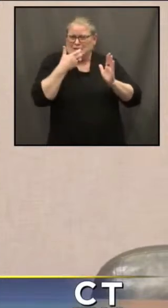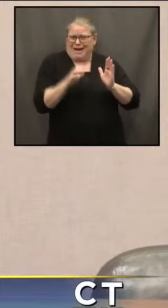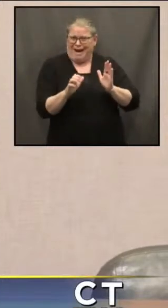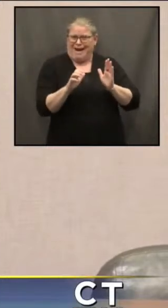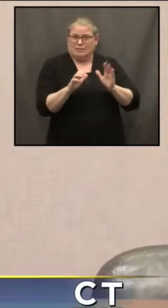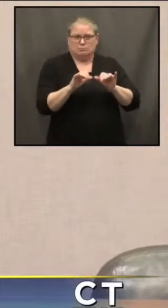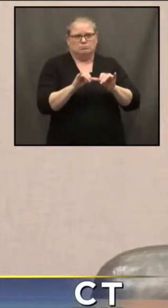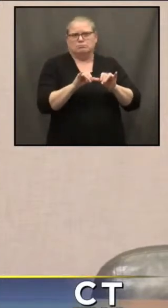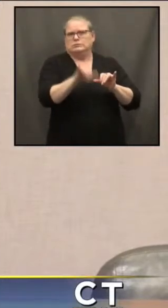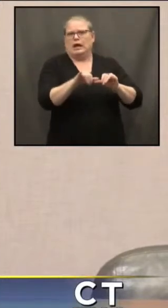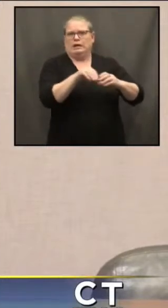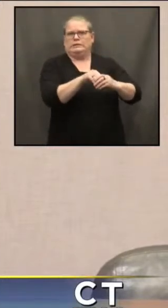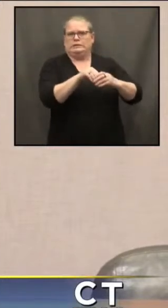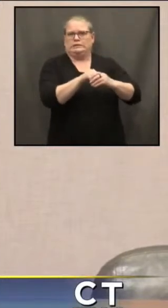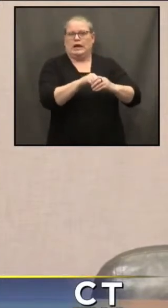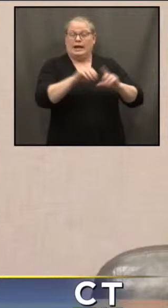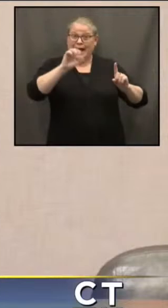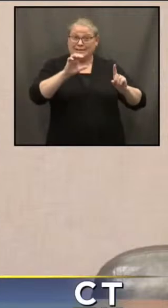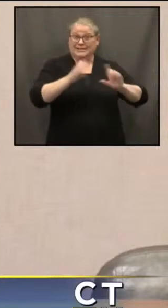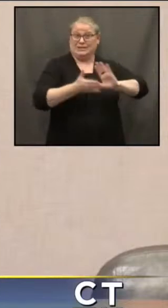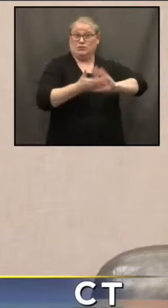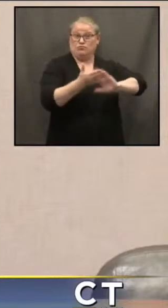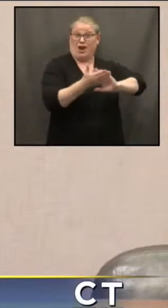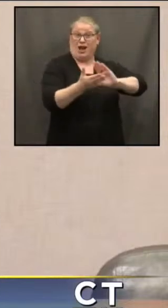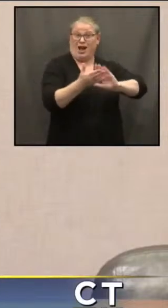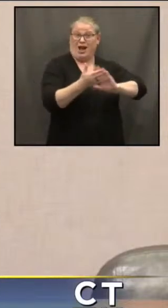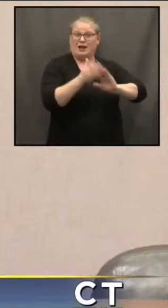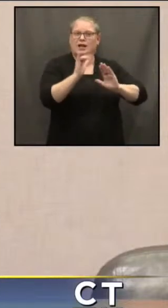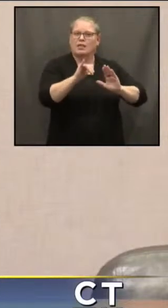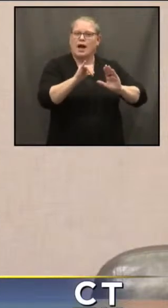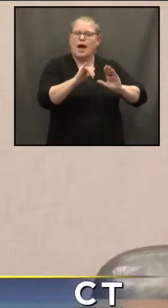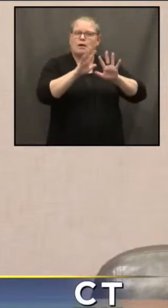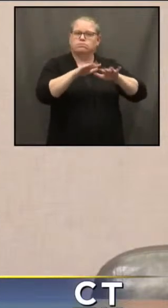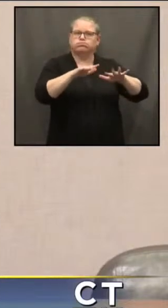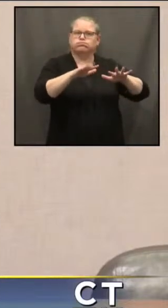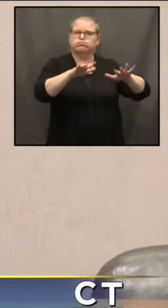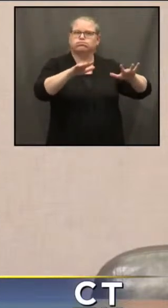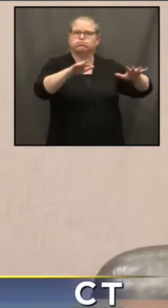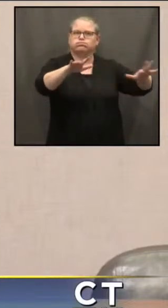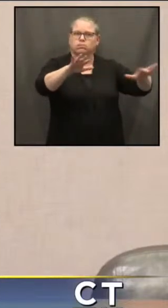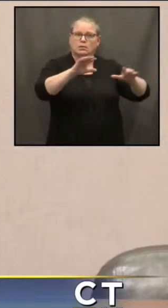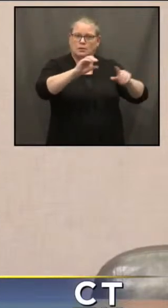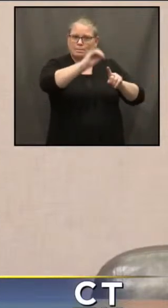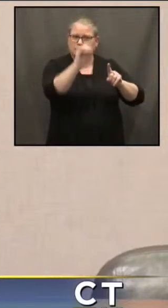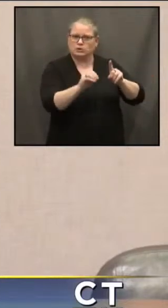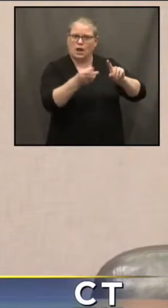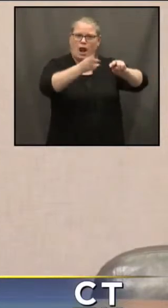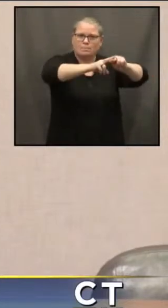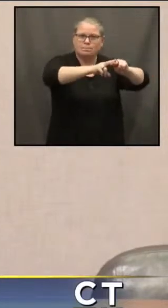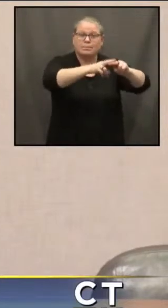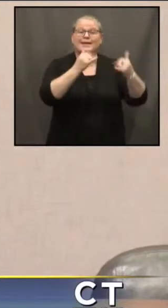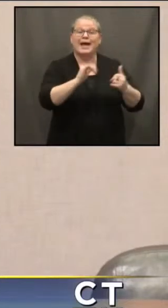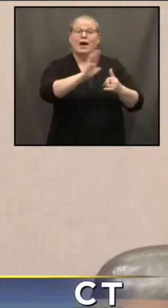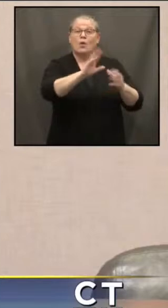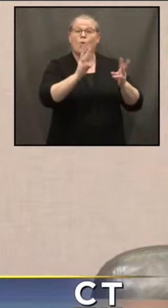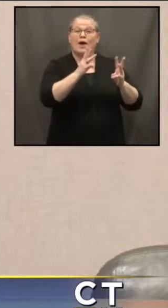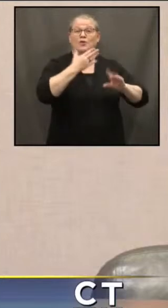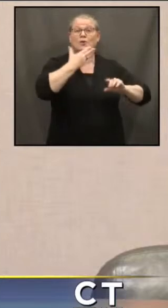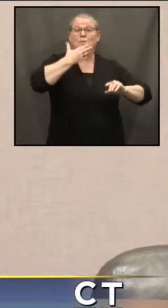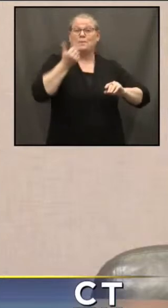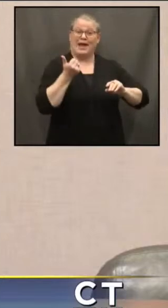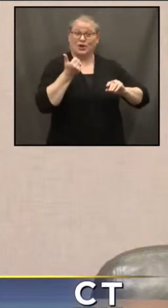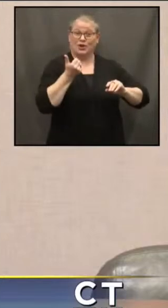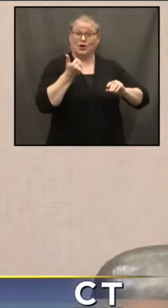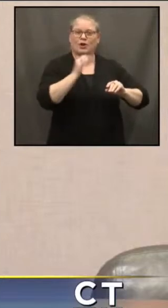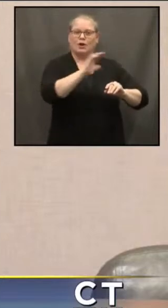rates were higher. And now, as the weather gets better there, we saw this last year too, the rates were lower there. And in the winter season,